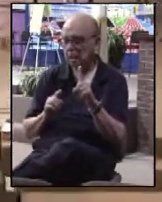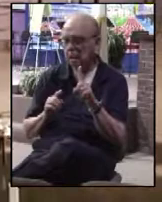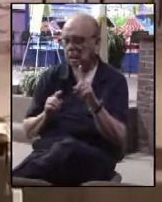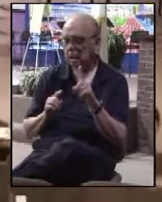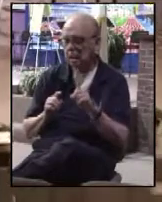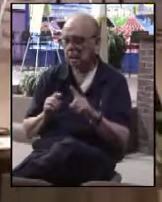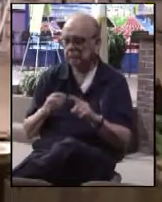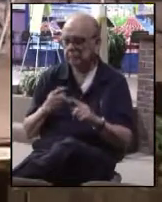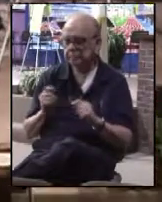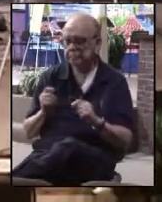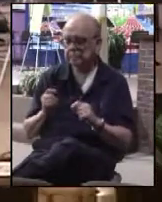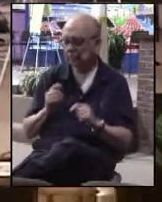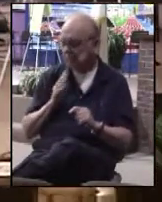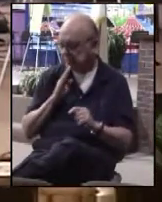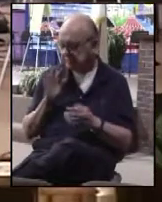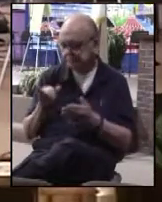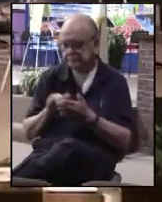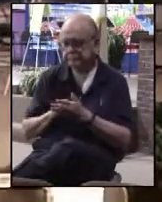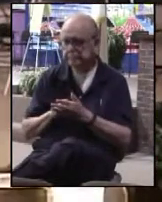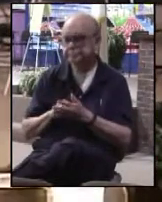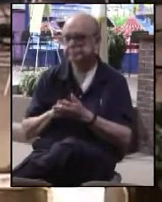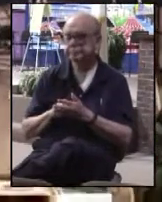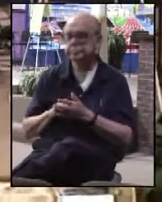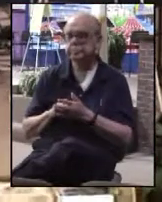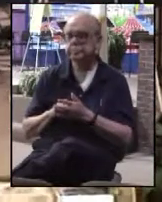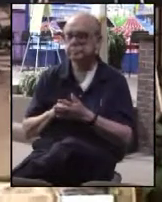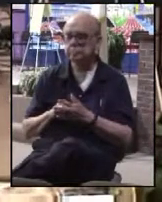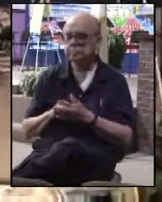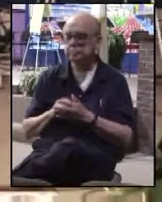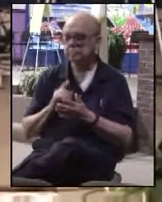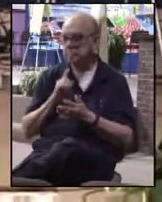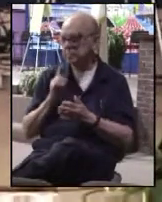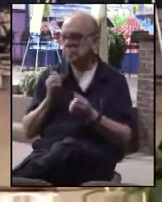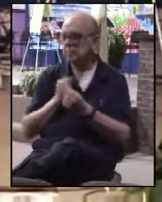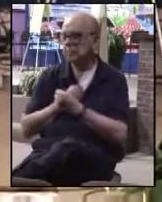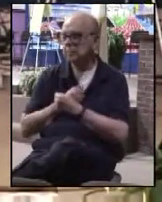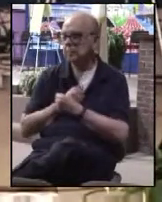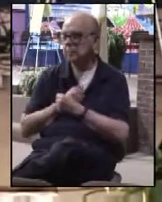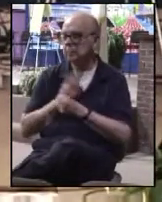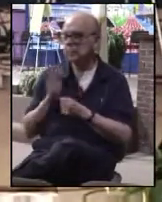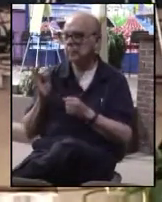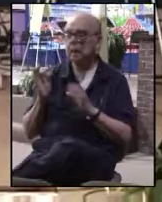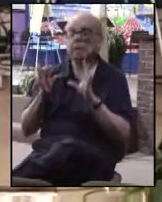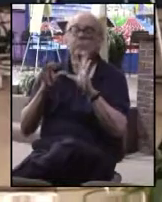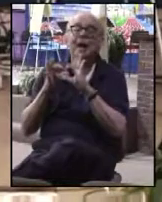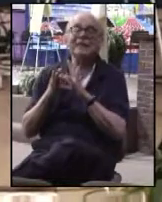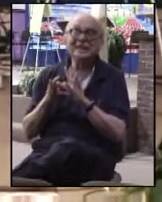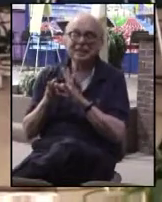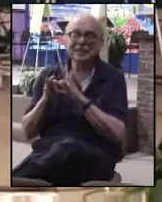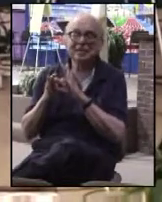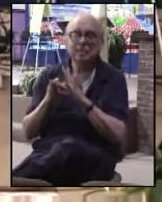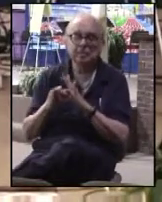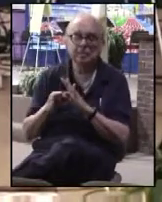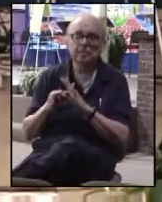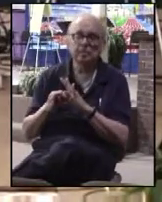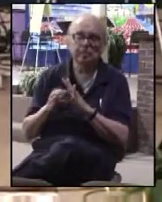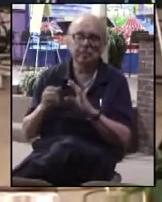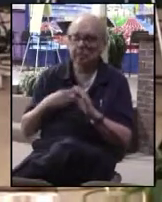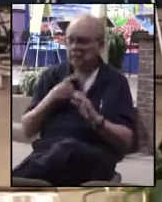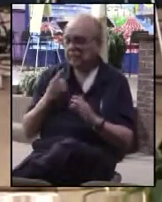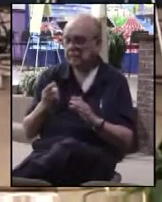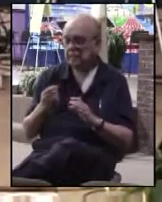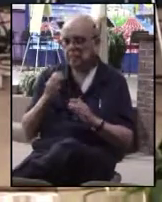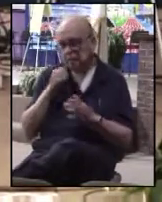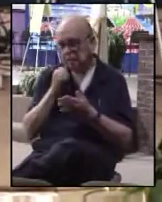and I've been trying to talk to you about this it is love by connecting I can tell my